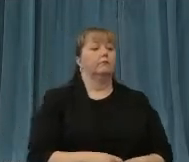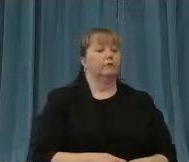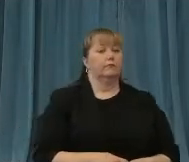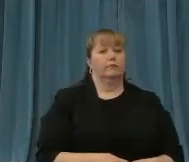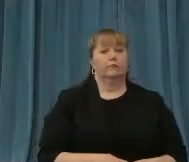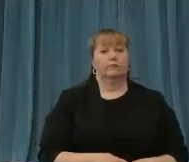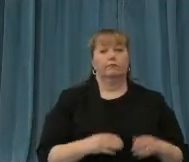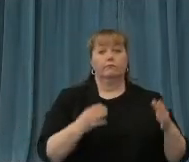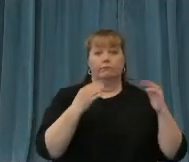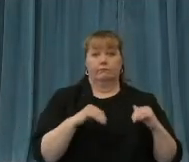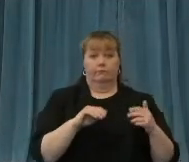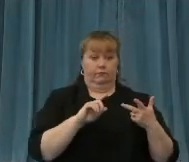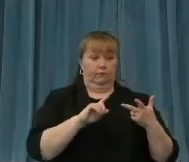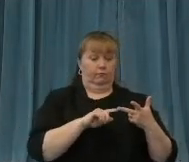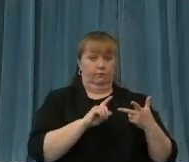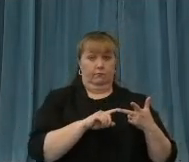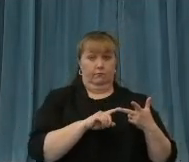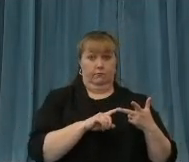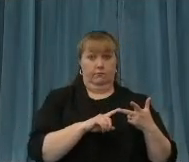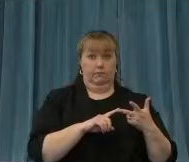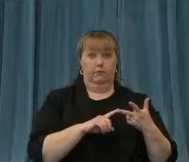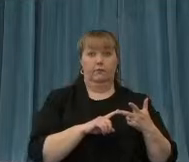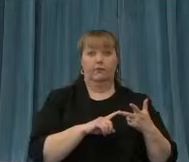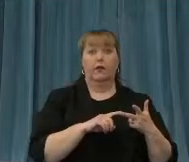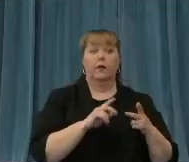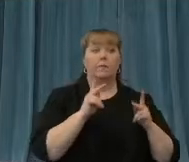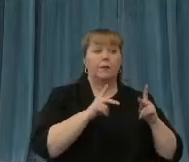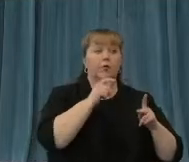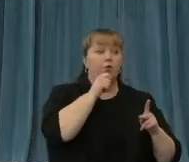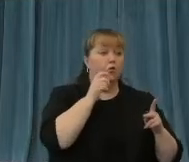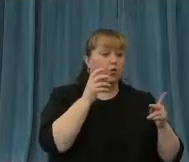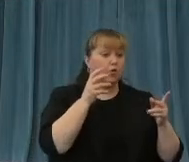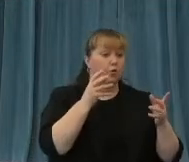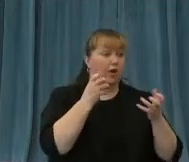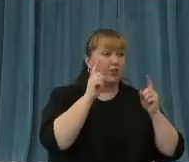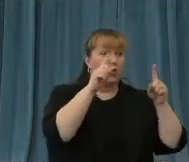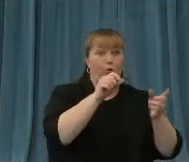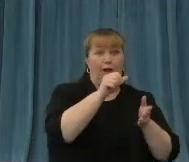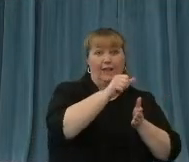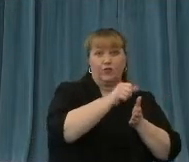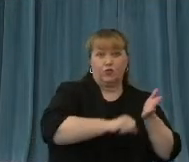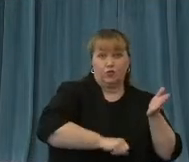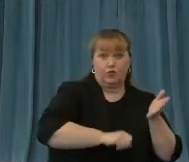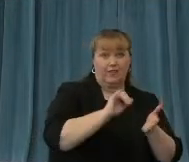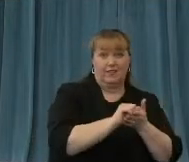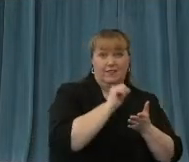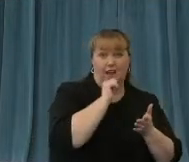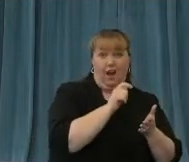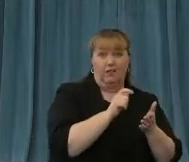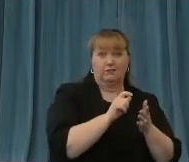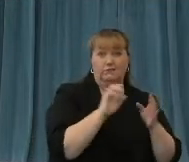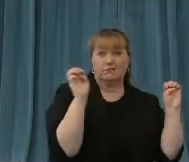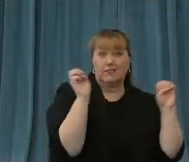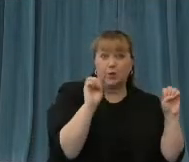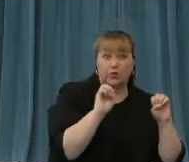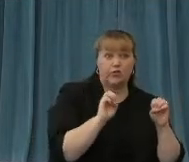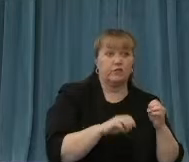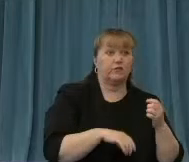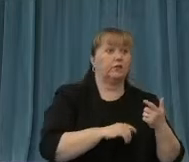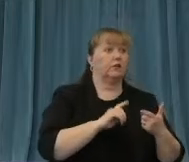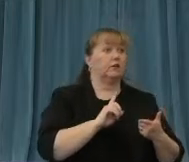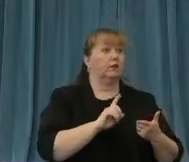specific employers, including elective surgeries, gyms, and other large venues like restaurants, movies, places